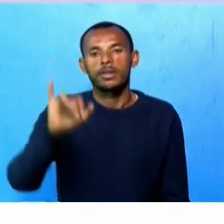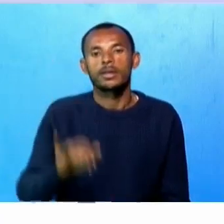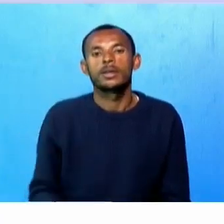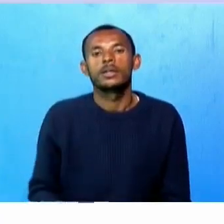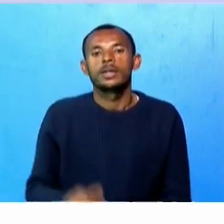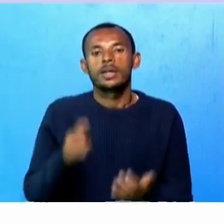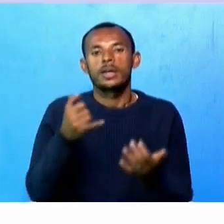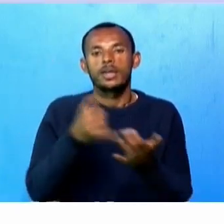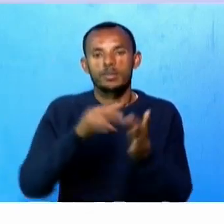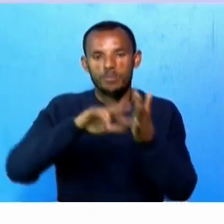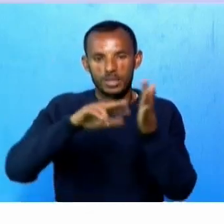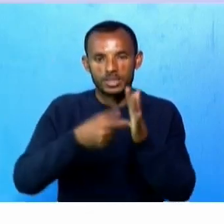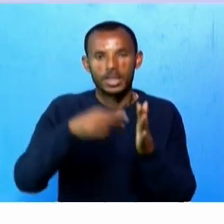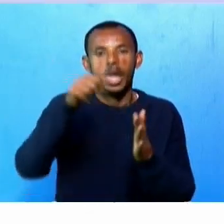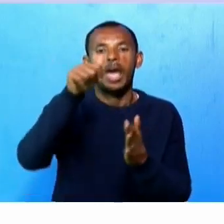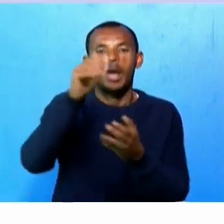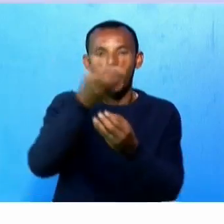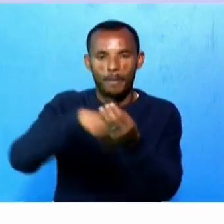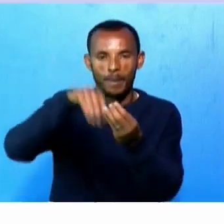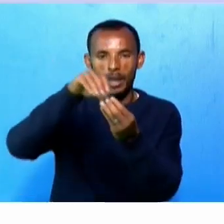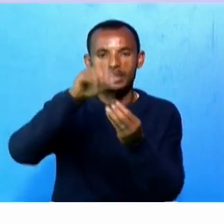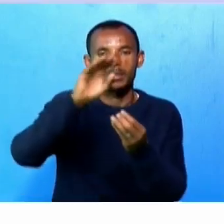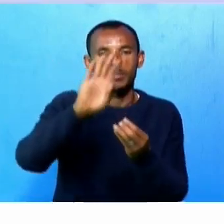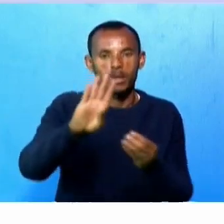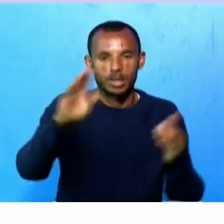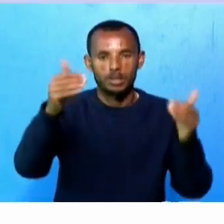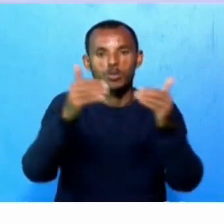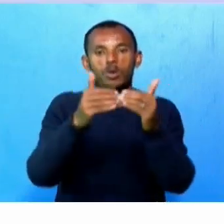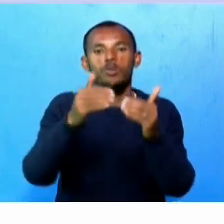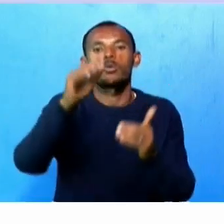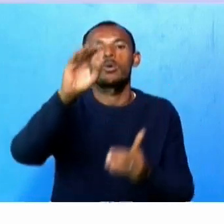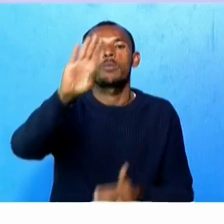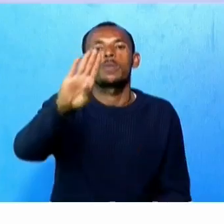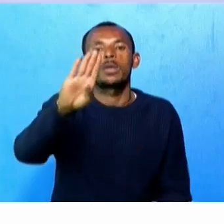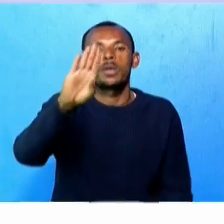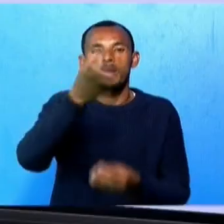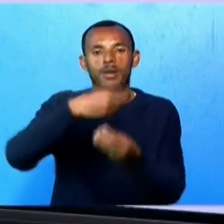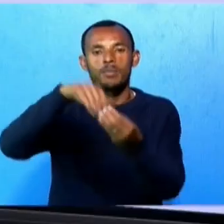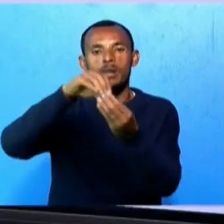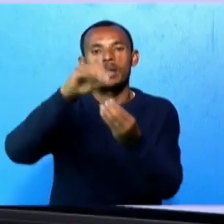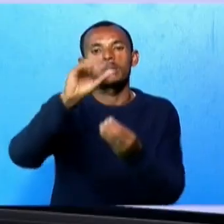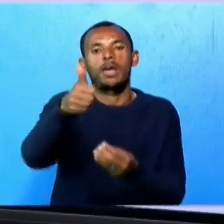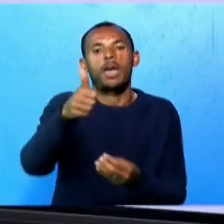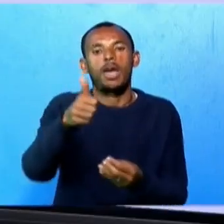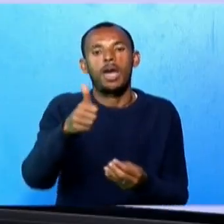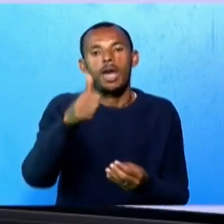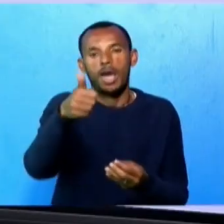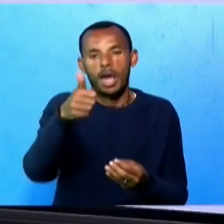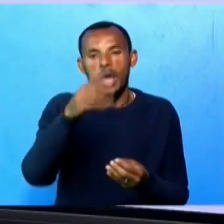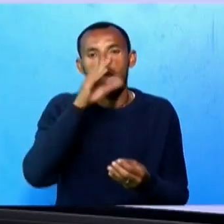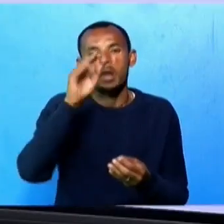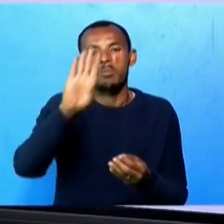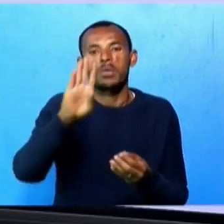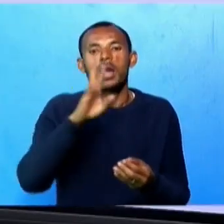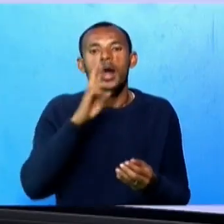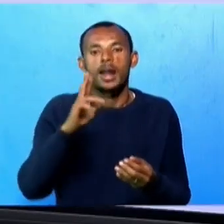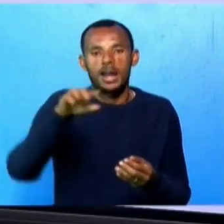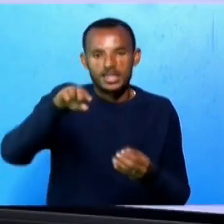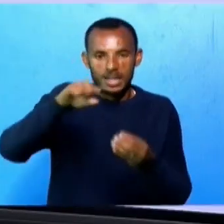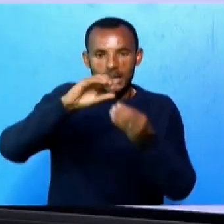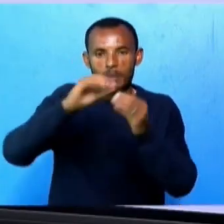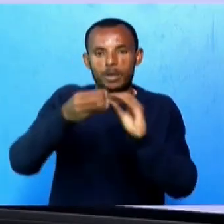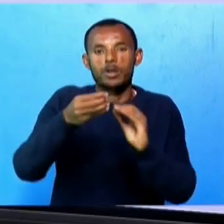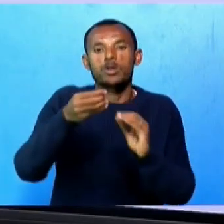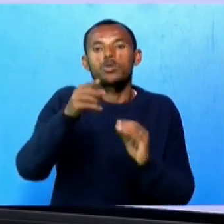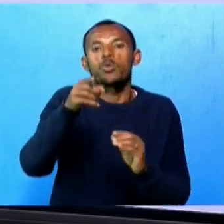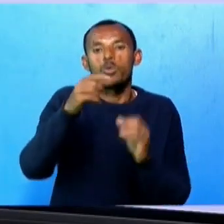a plus b is equals to b plus a, okay? If a and b are any two rational numbers, you can